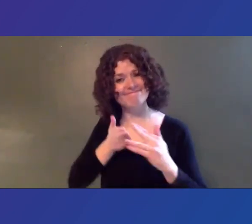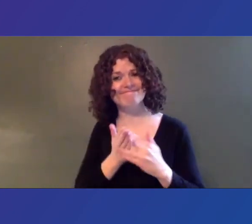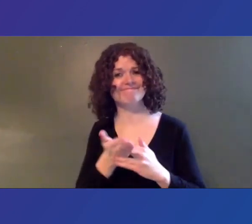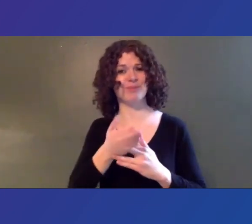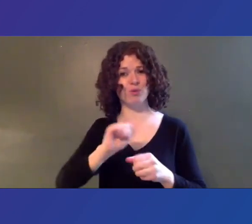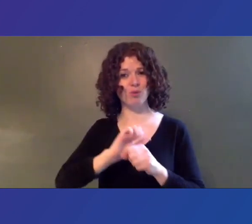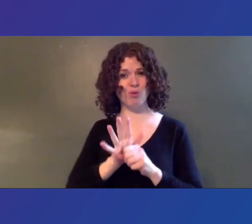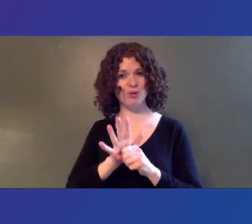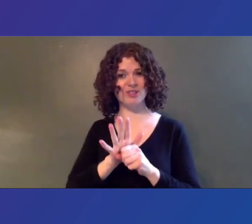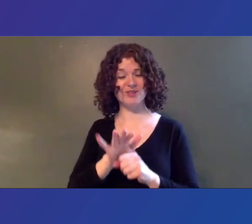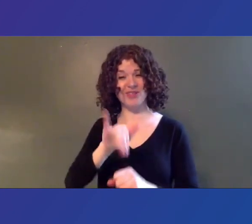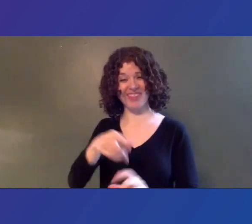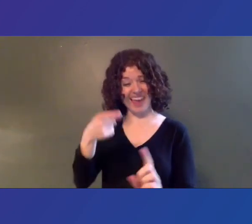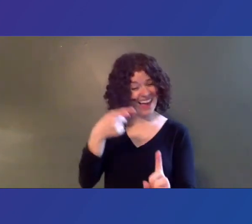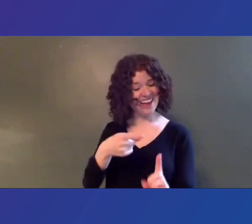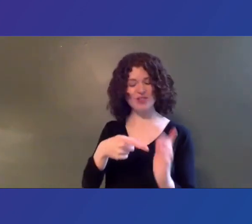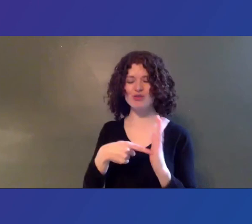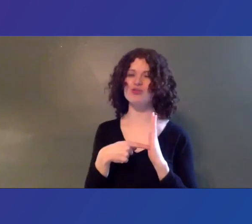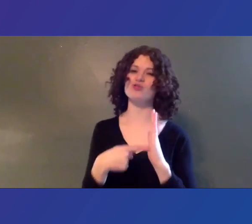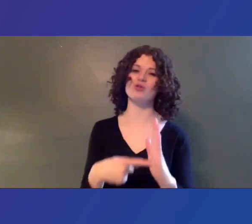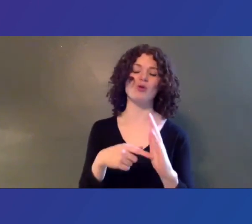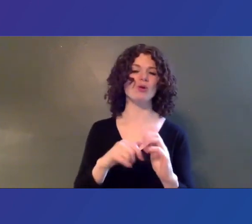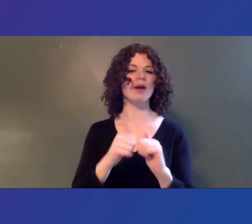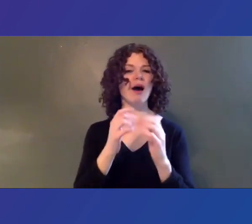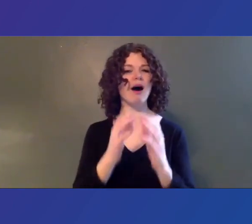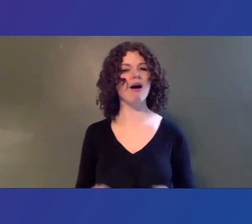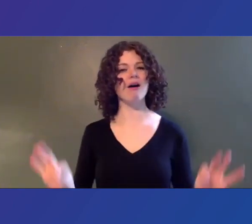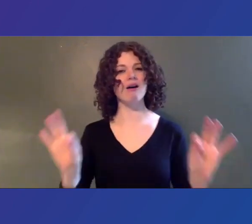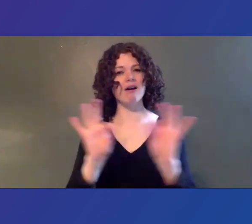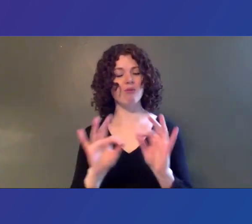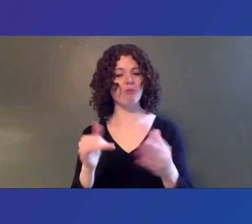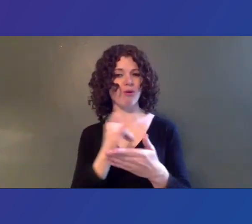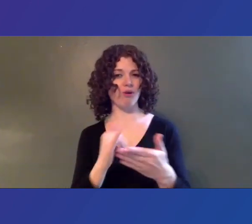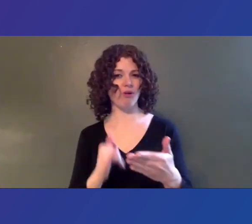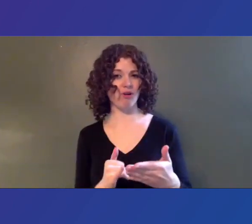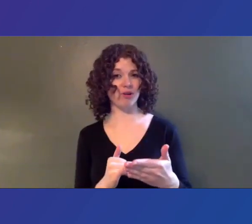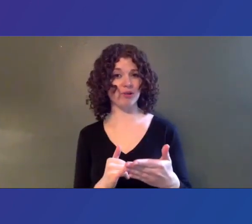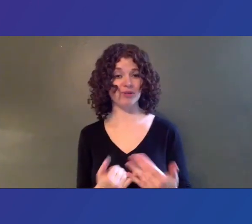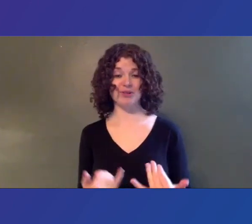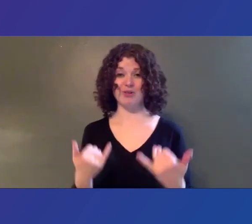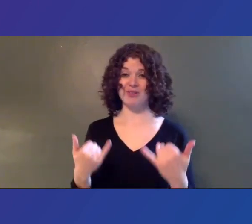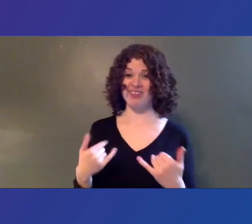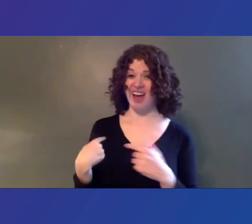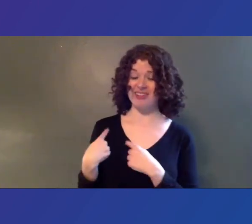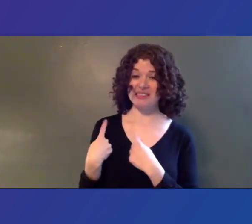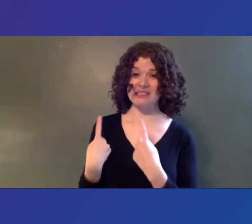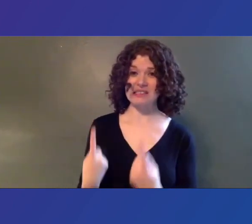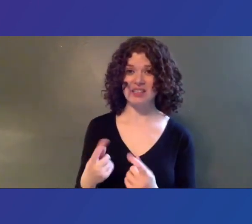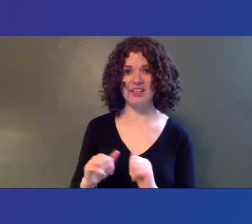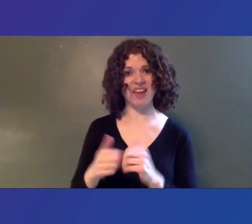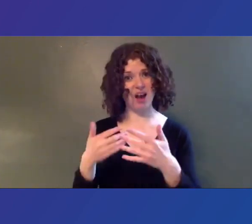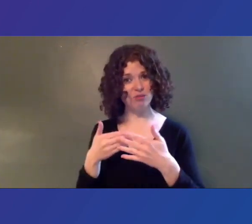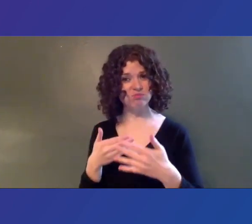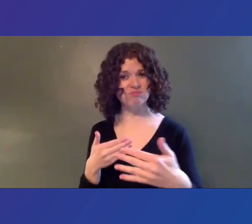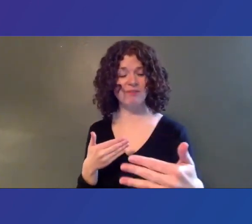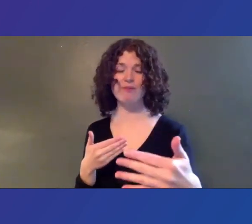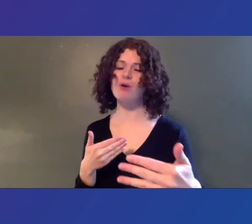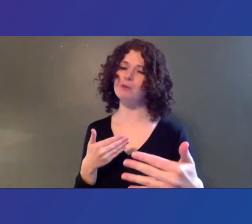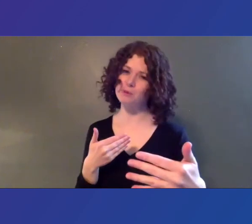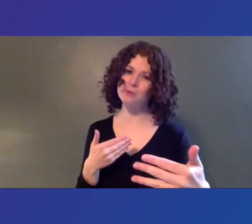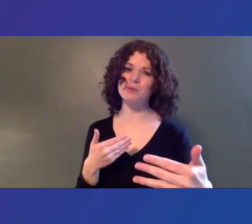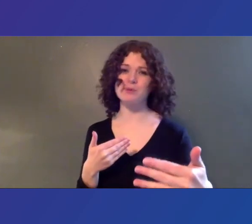speaks to the importance of the art form. Now, how we operate going forward is something that I think we're still interrogating. Like dance film blew